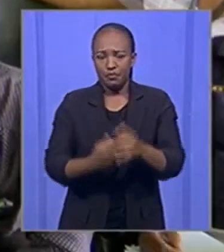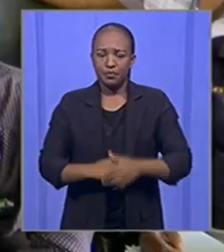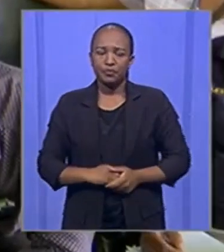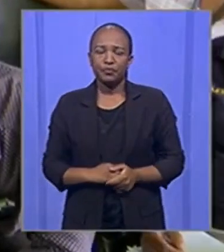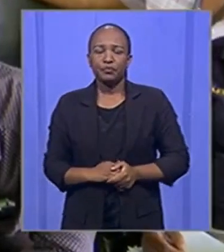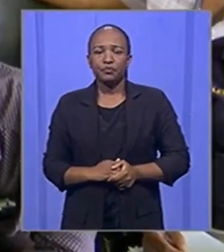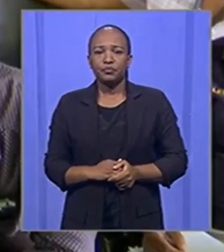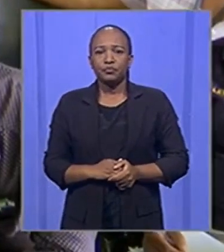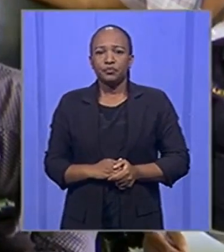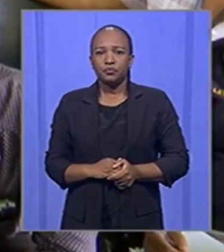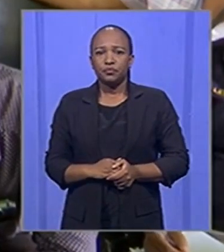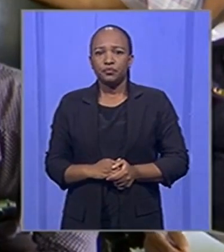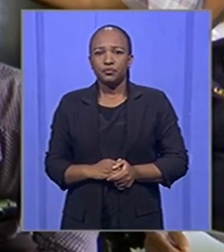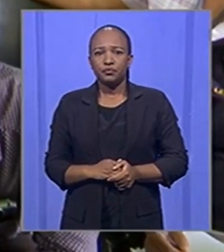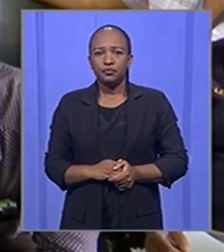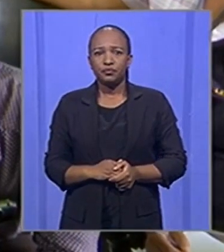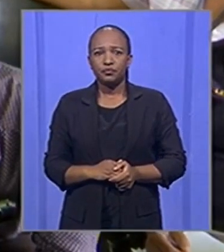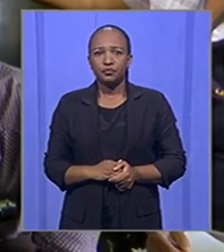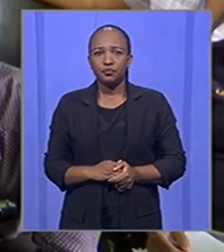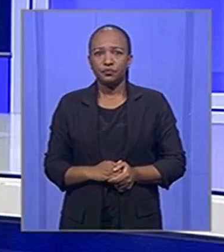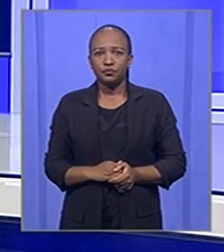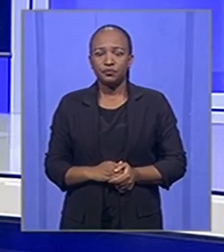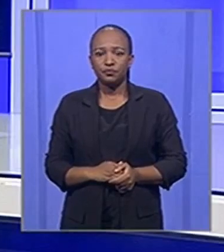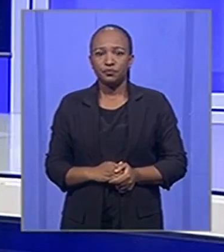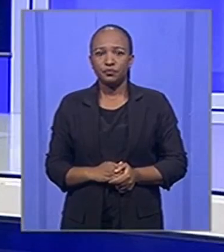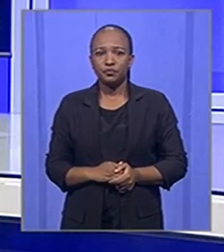News, Jugulane mo Soshanguve.